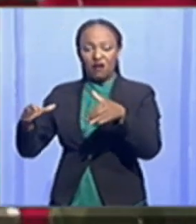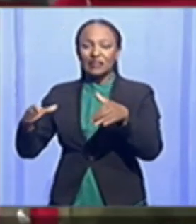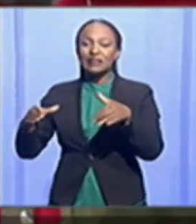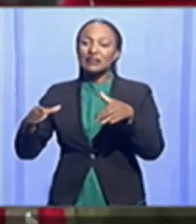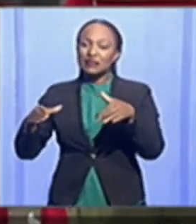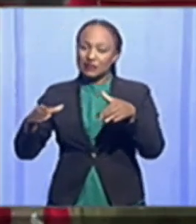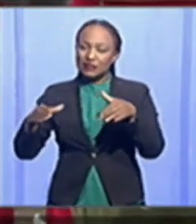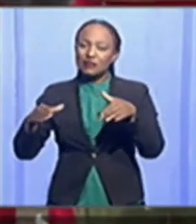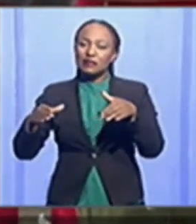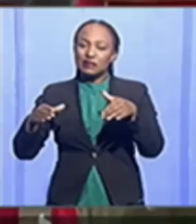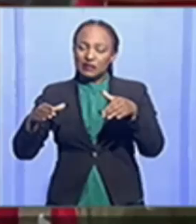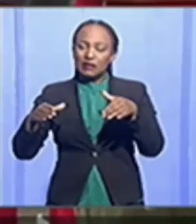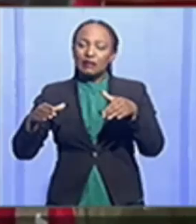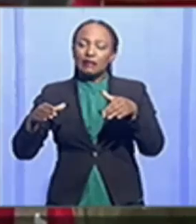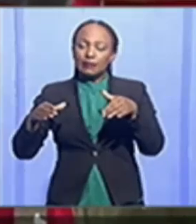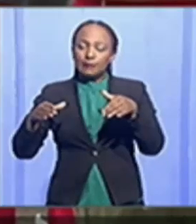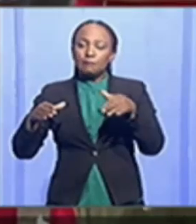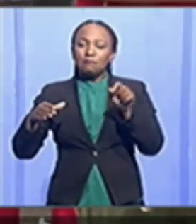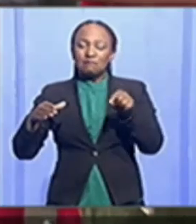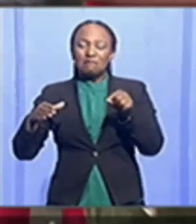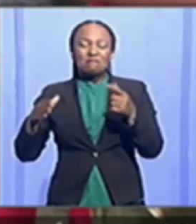degrading